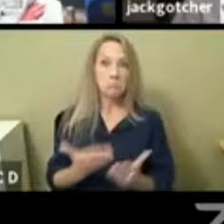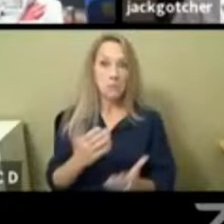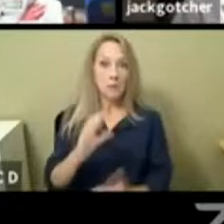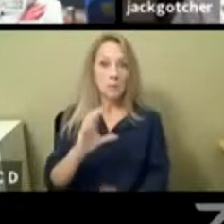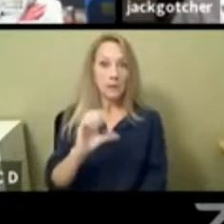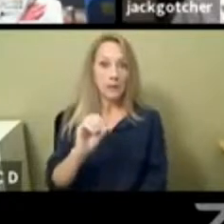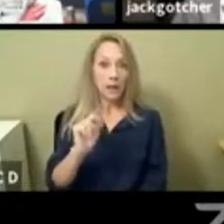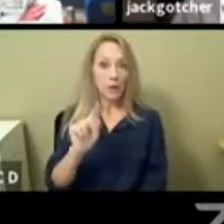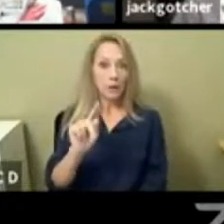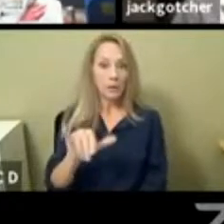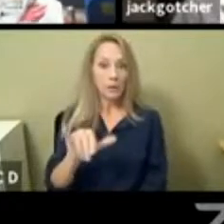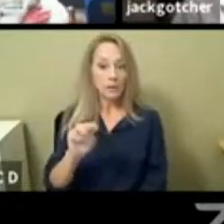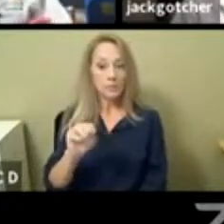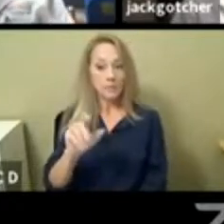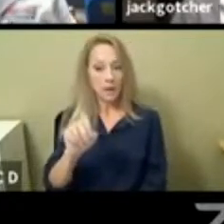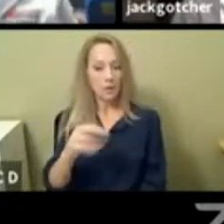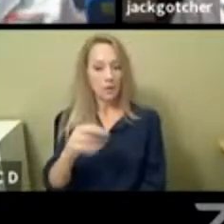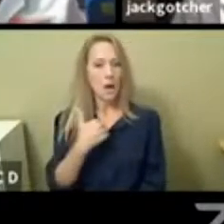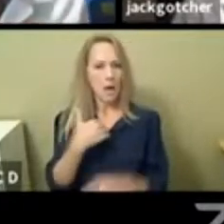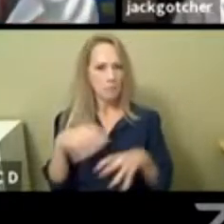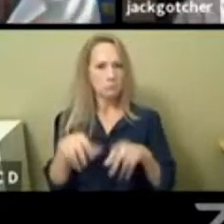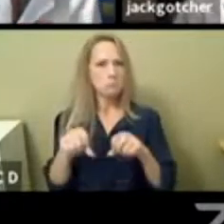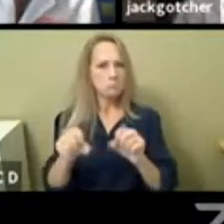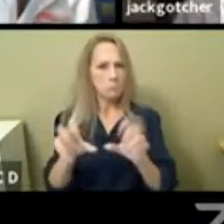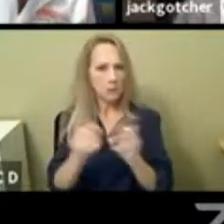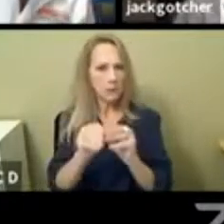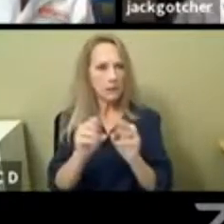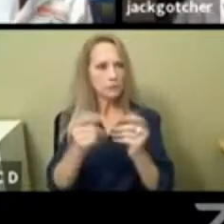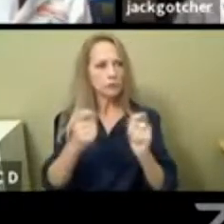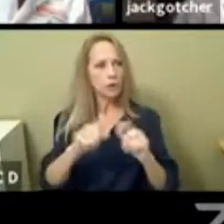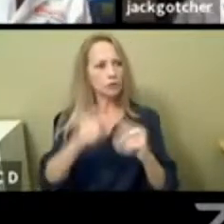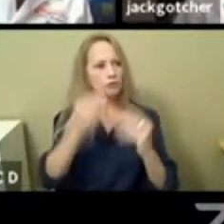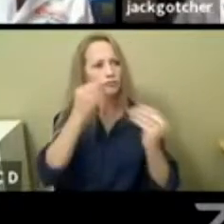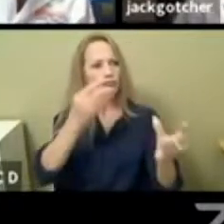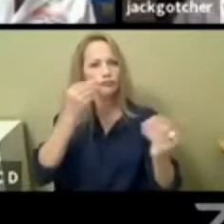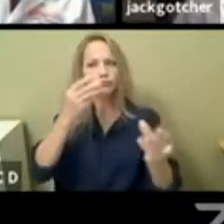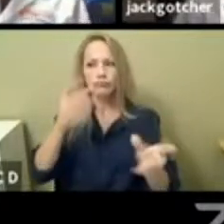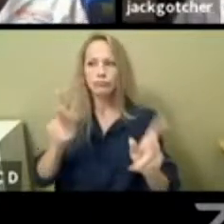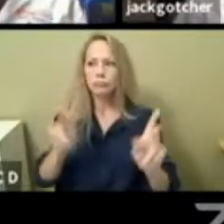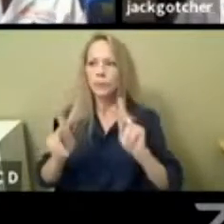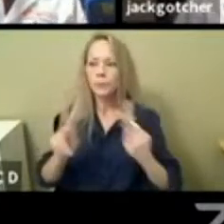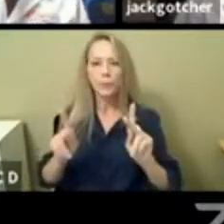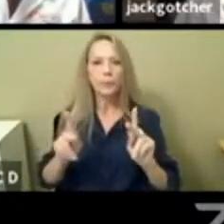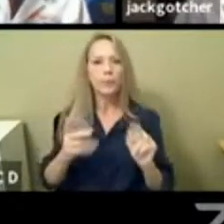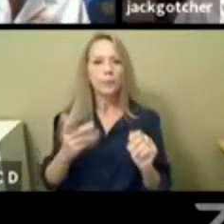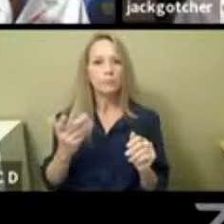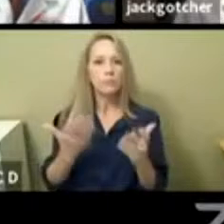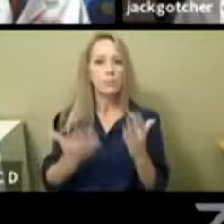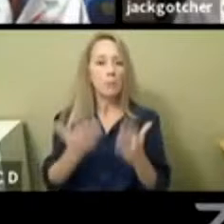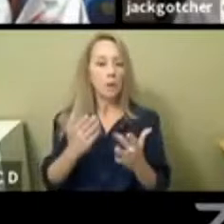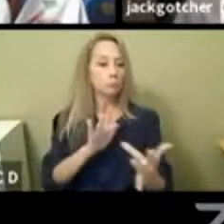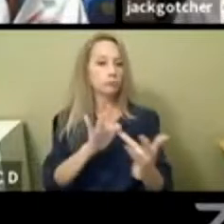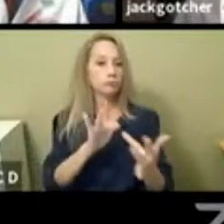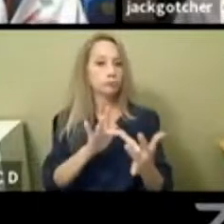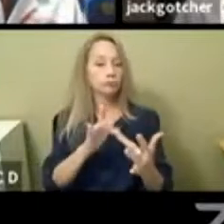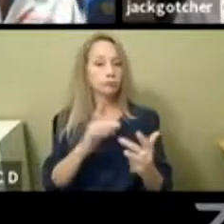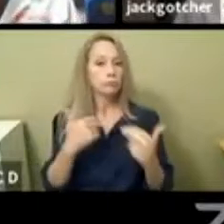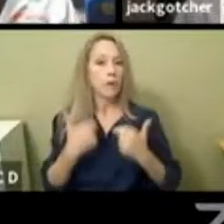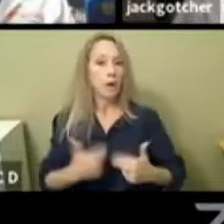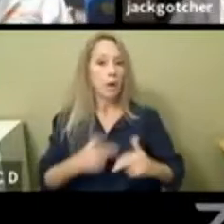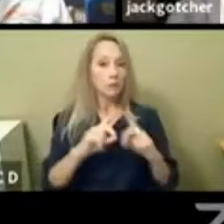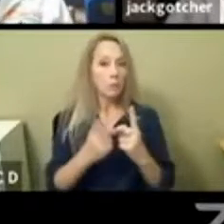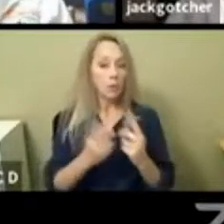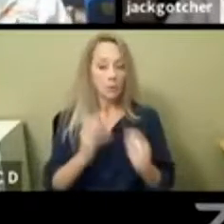get together or have meetings and to try to get that word out. Working with the various health departments, both ours and the East